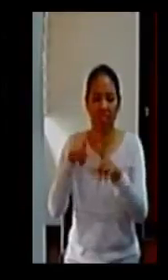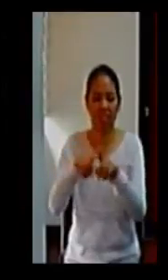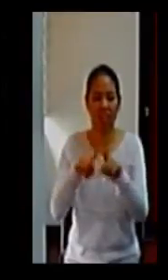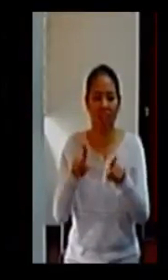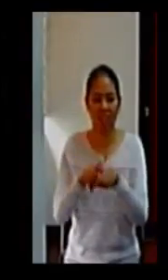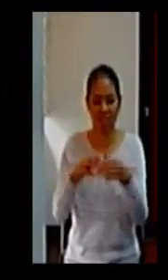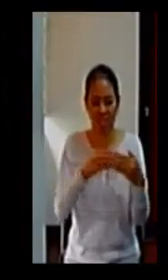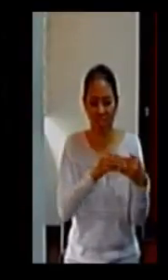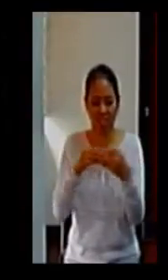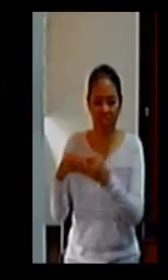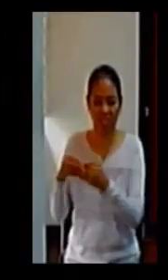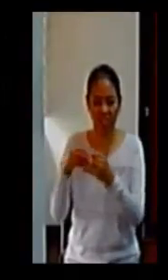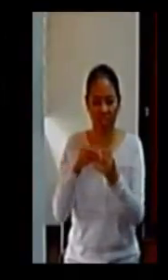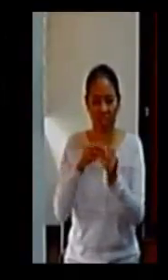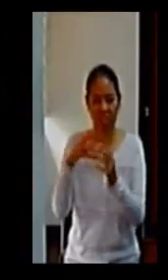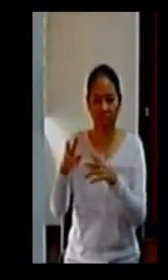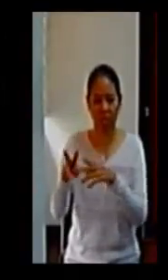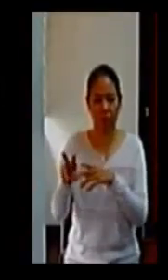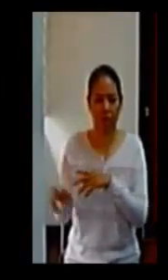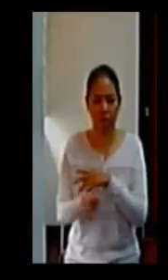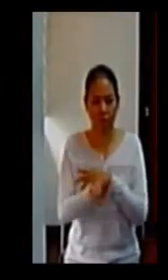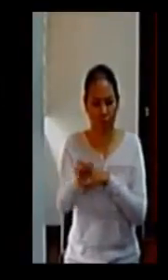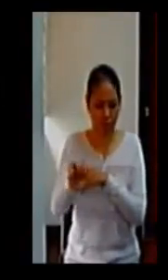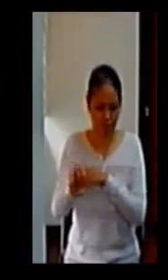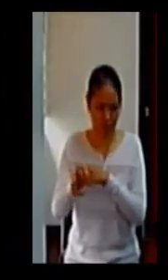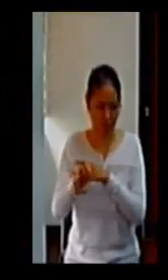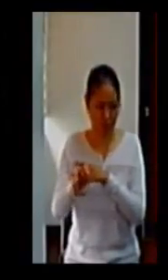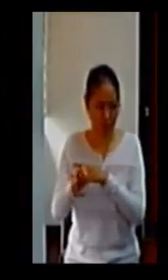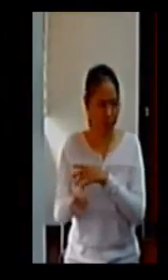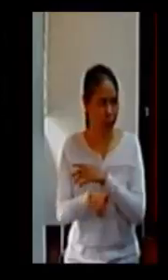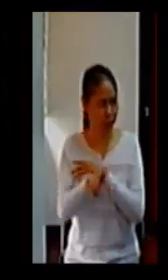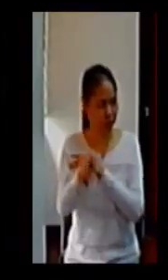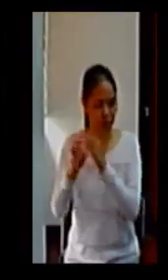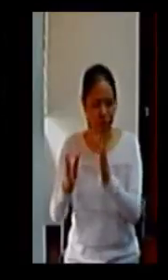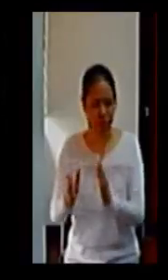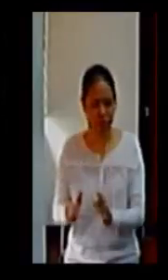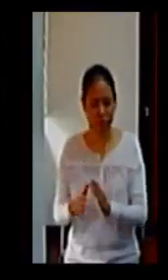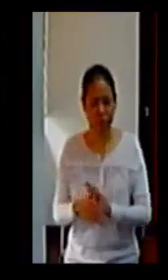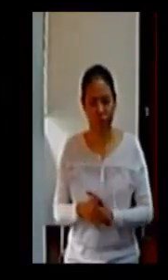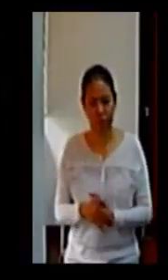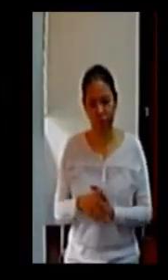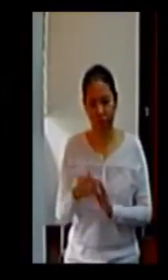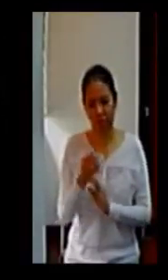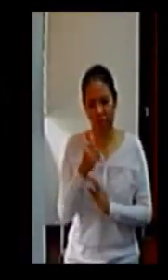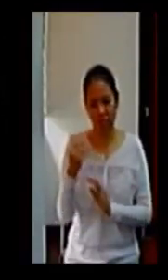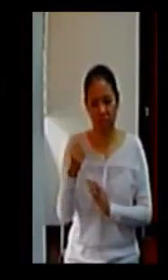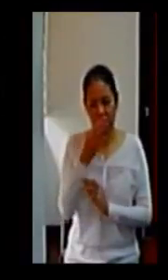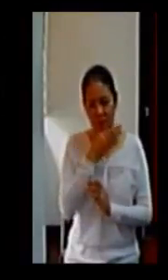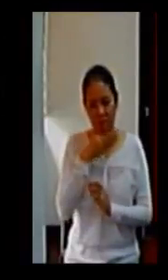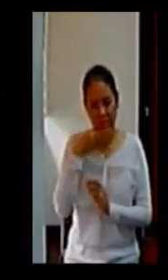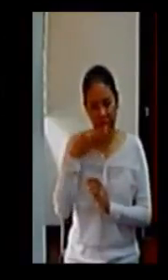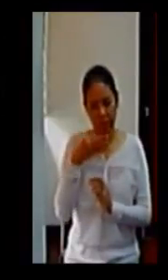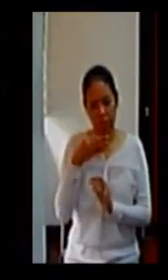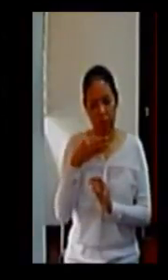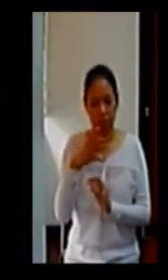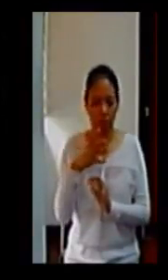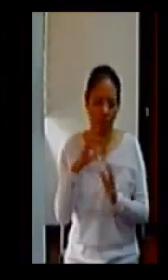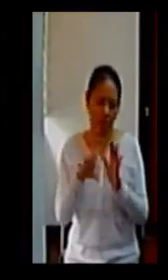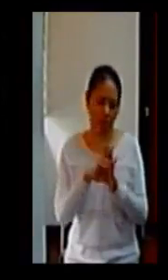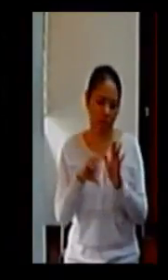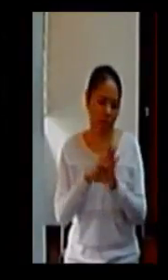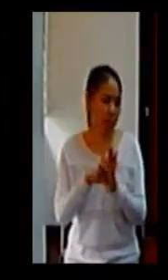mga turista. And one more thing, yung mga iba ring mga farmers, like for example, sa Batad